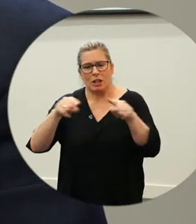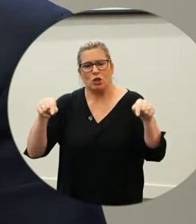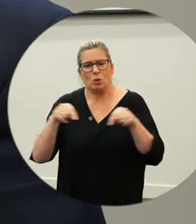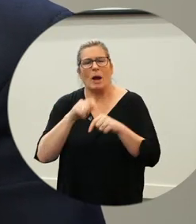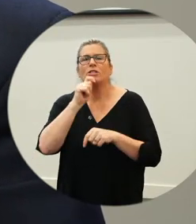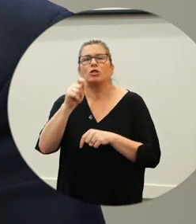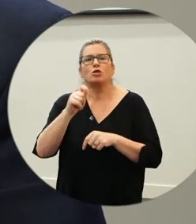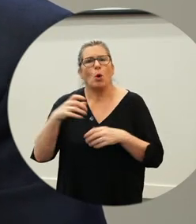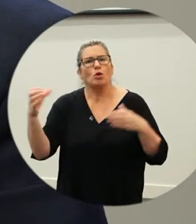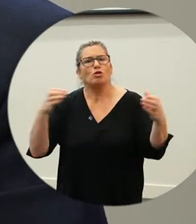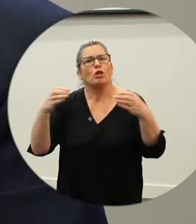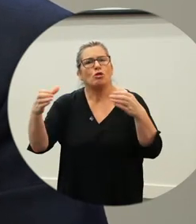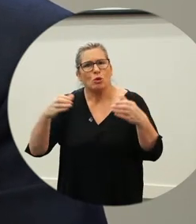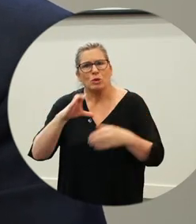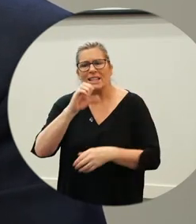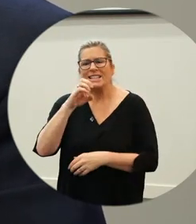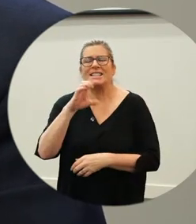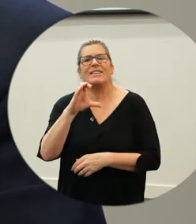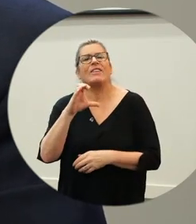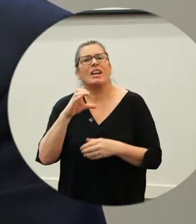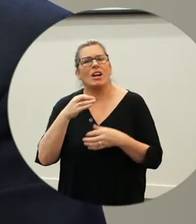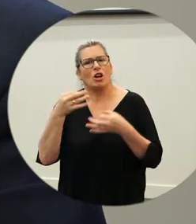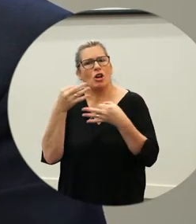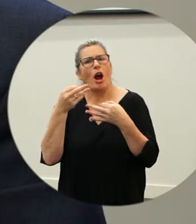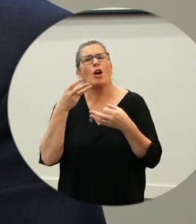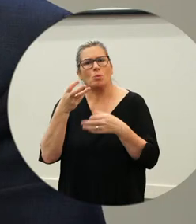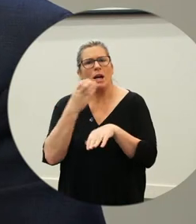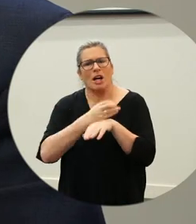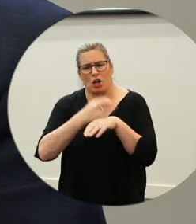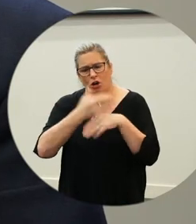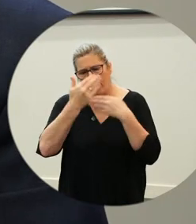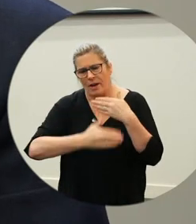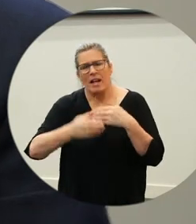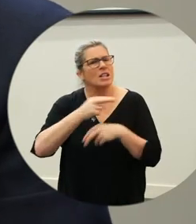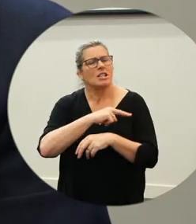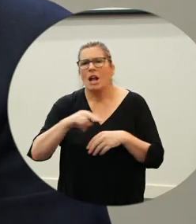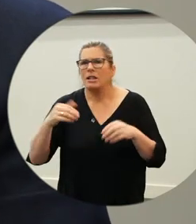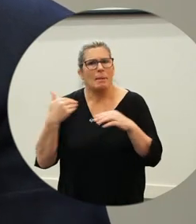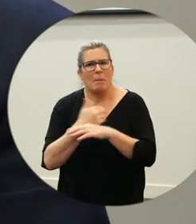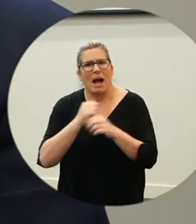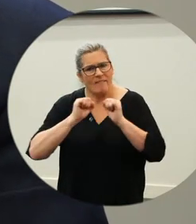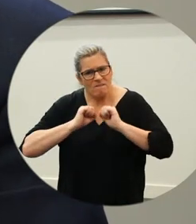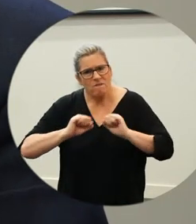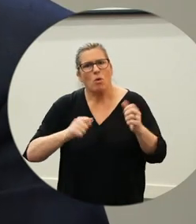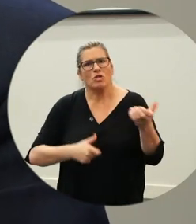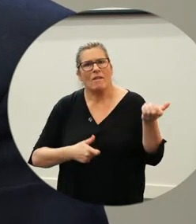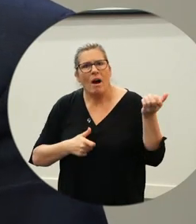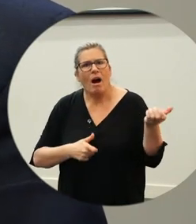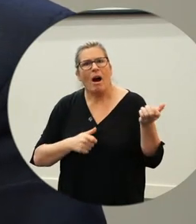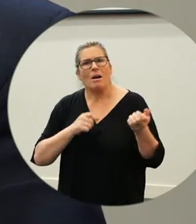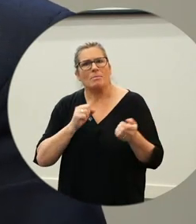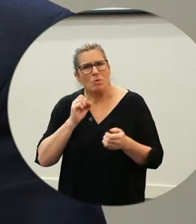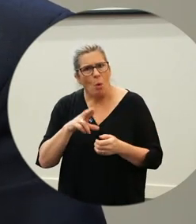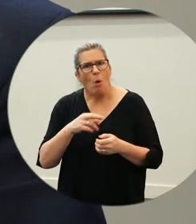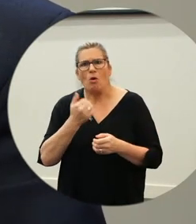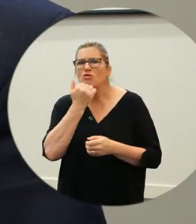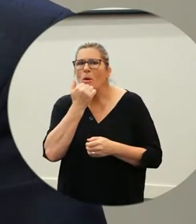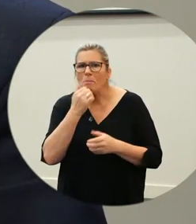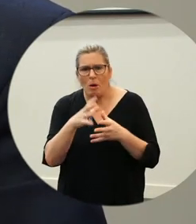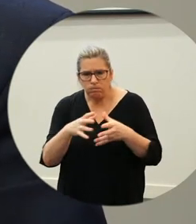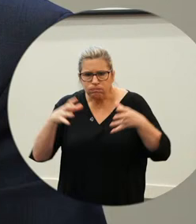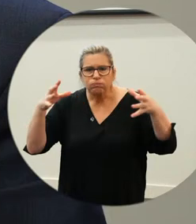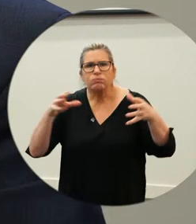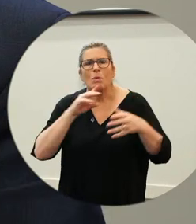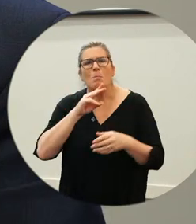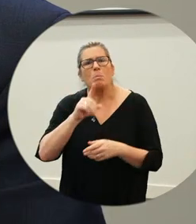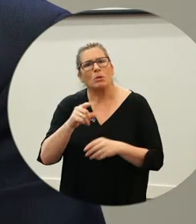said, the civic guard will prevail not by force of arms or by virtue of numbers, but by